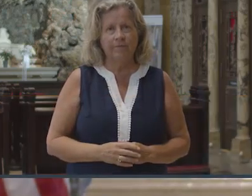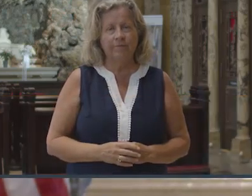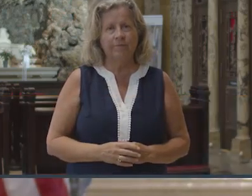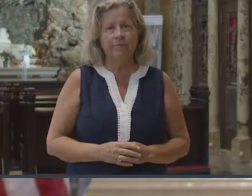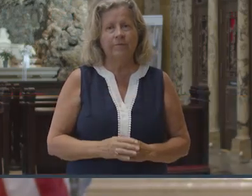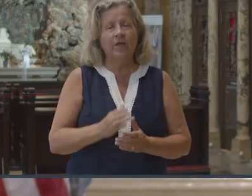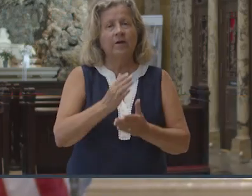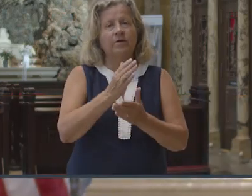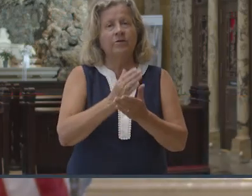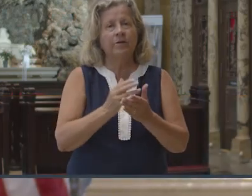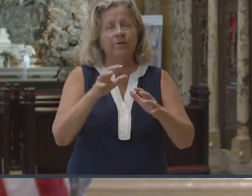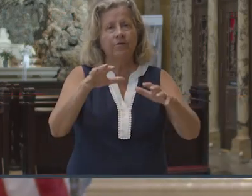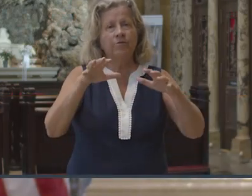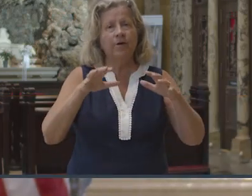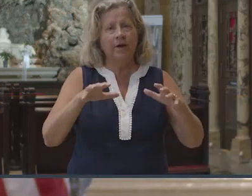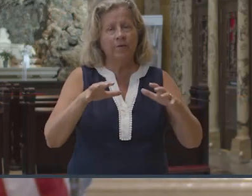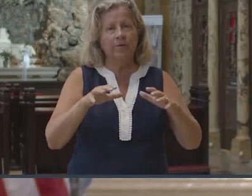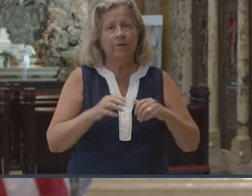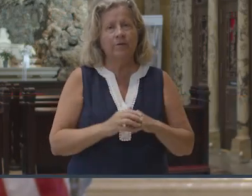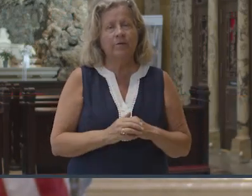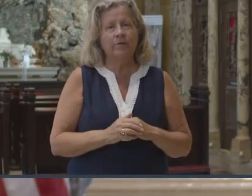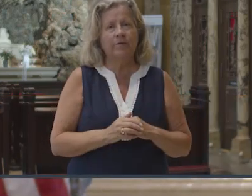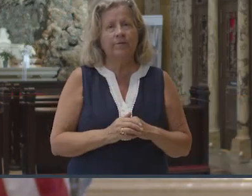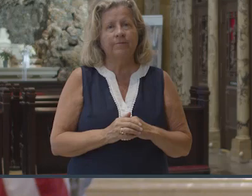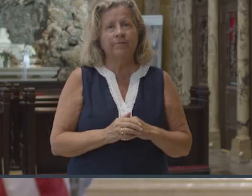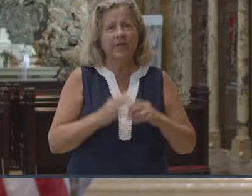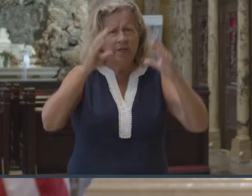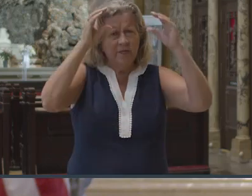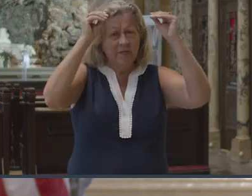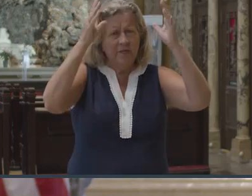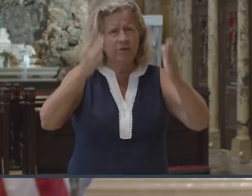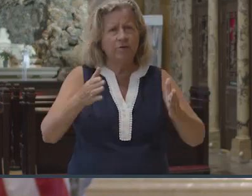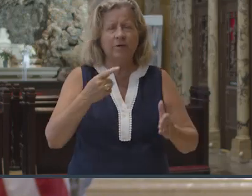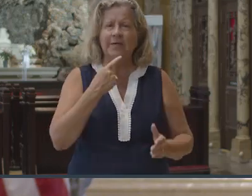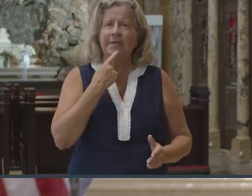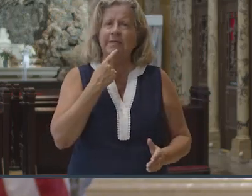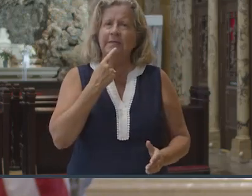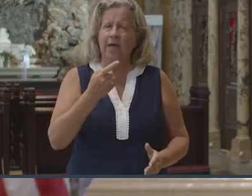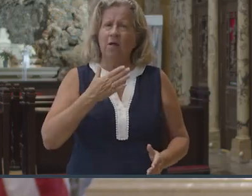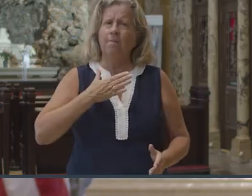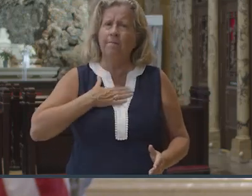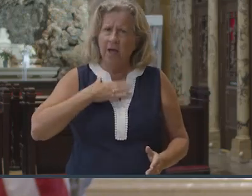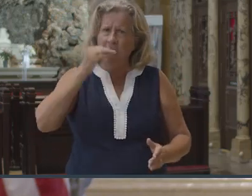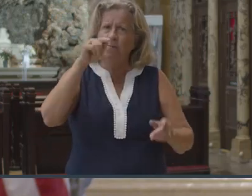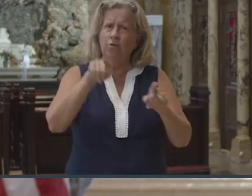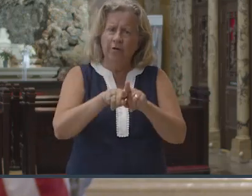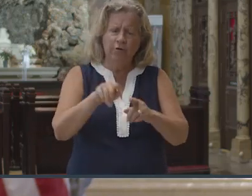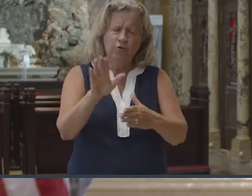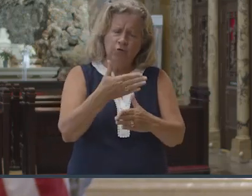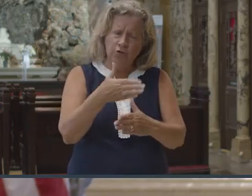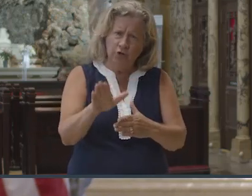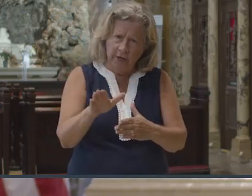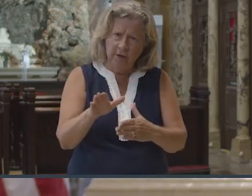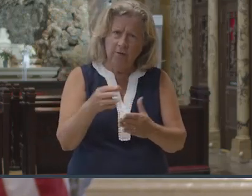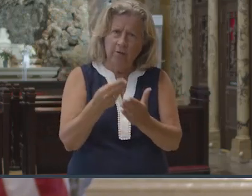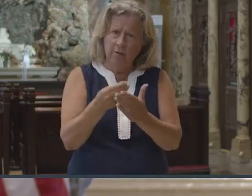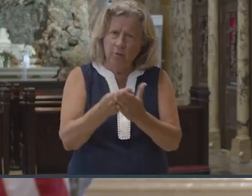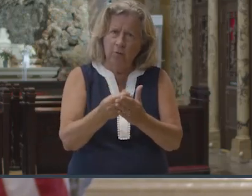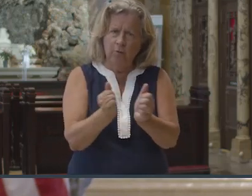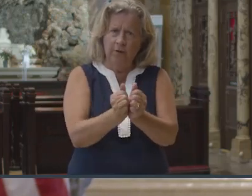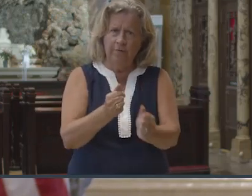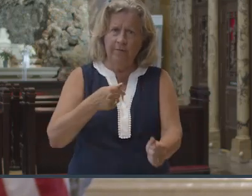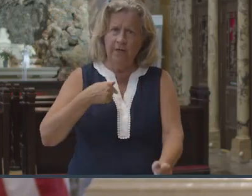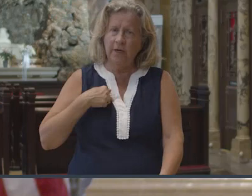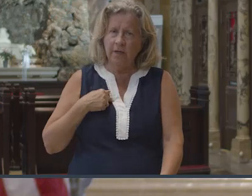Someone in the crowd said to Jesus, "Teacher, tell my brother to share the inheritance with me."